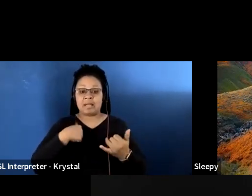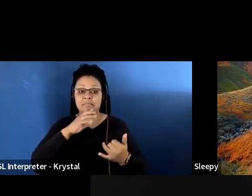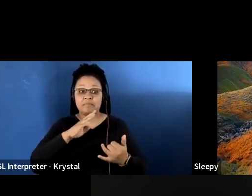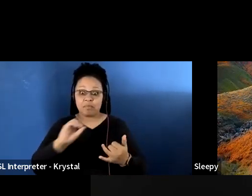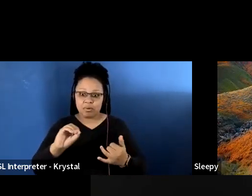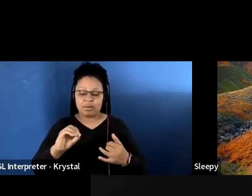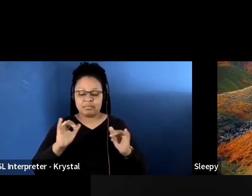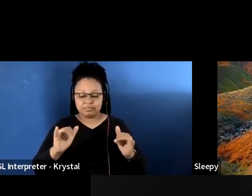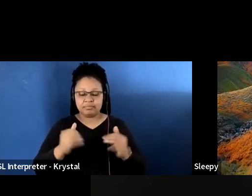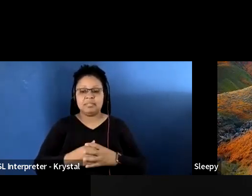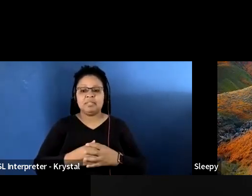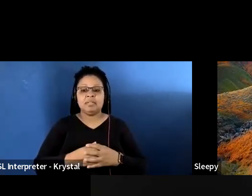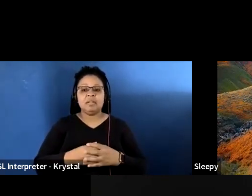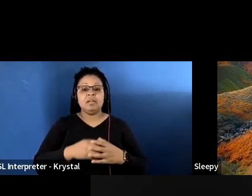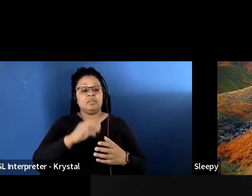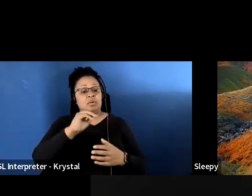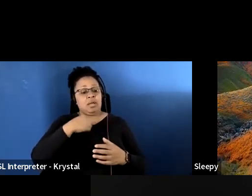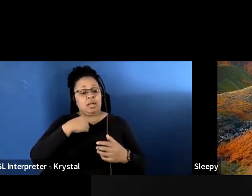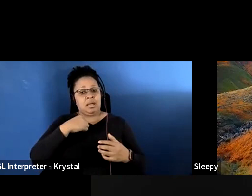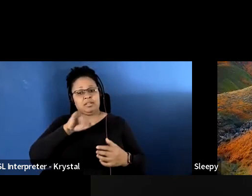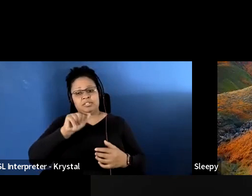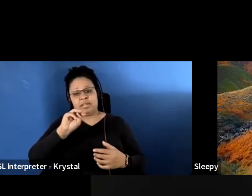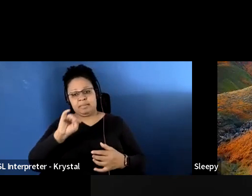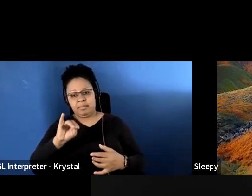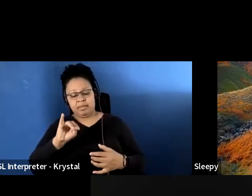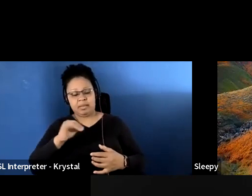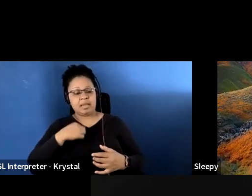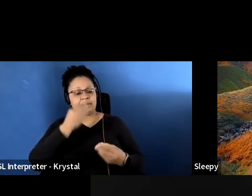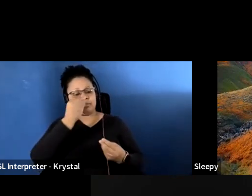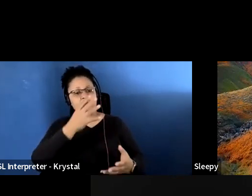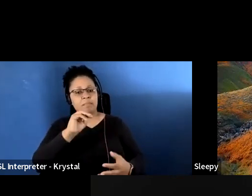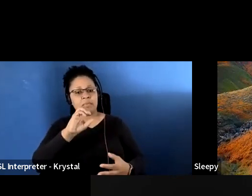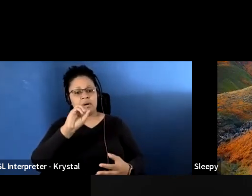from the youth and those younger than myself, because it's,